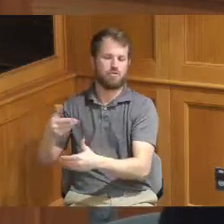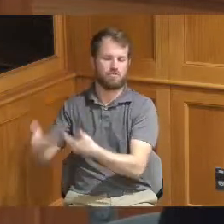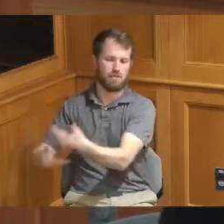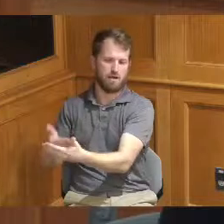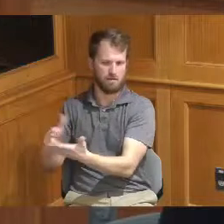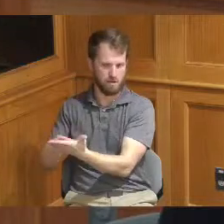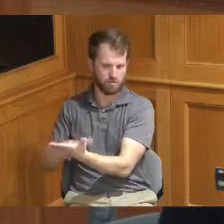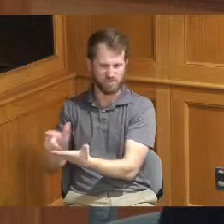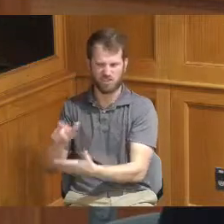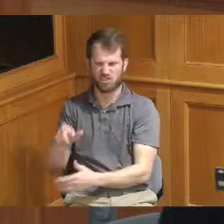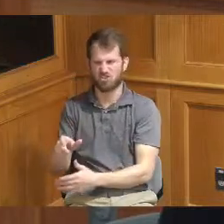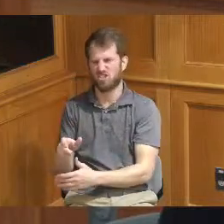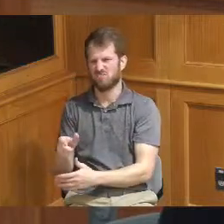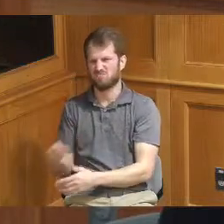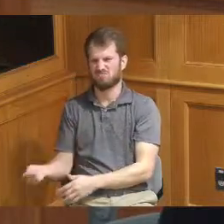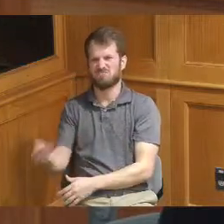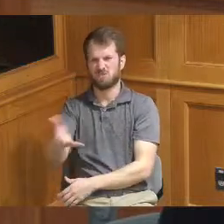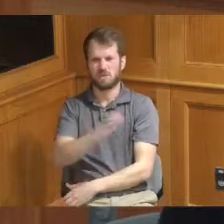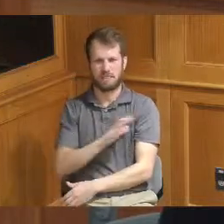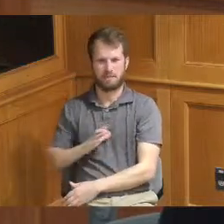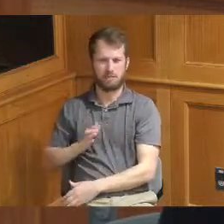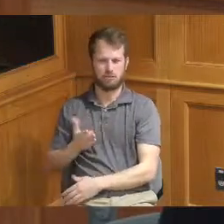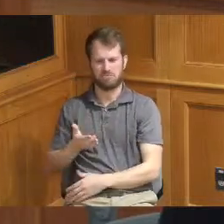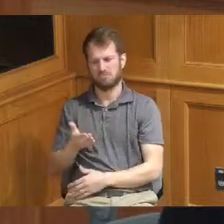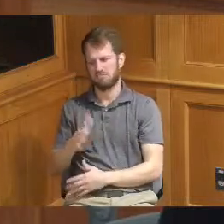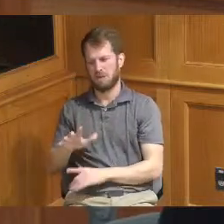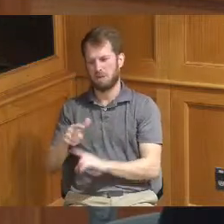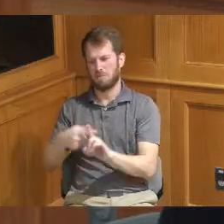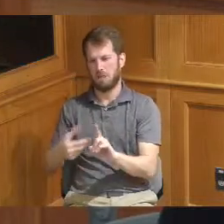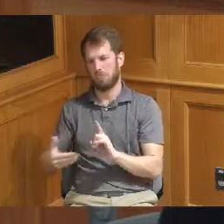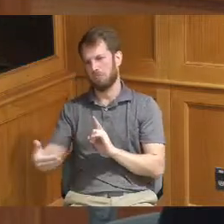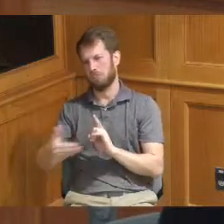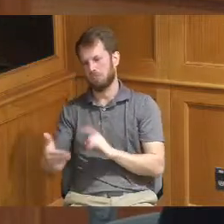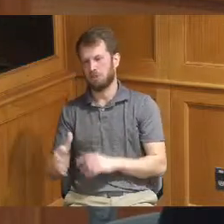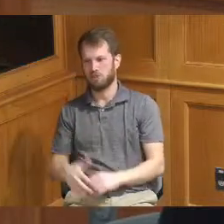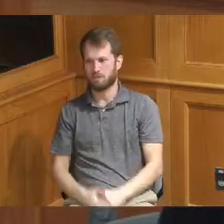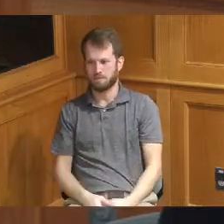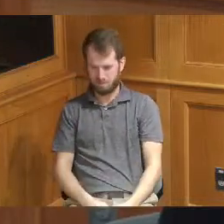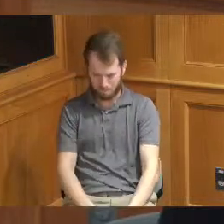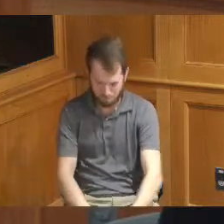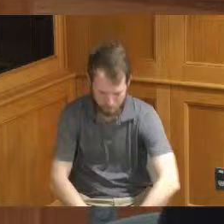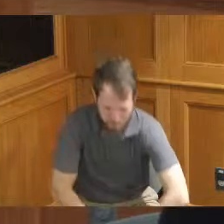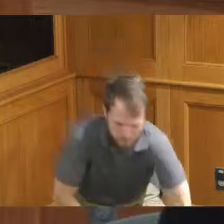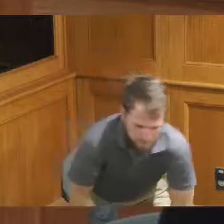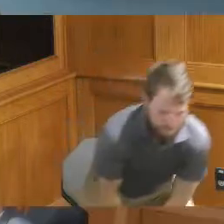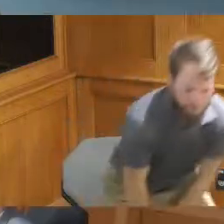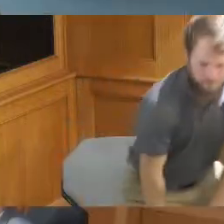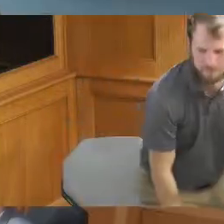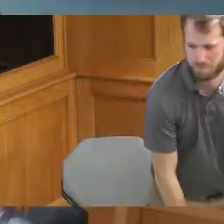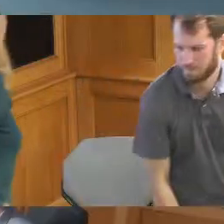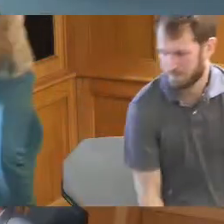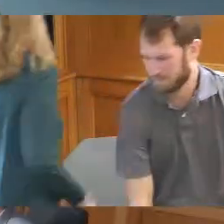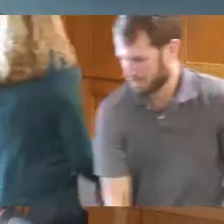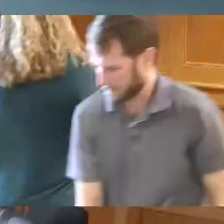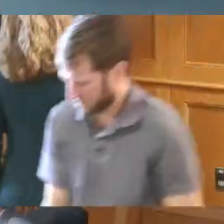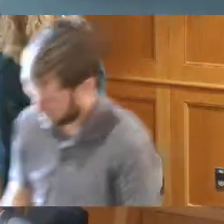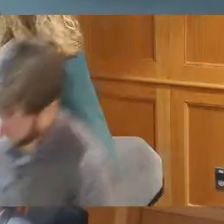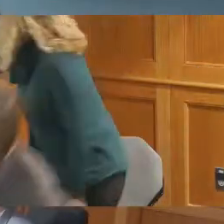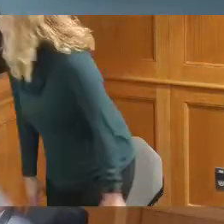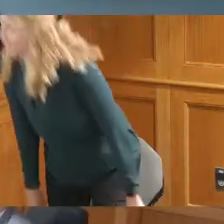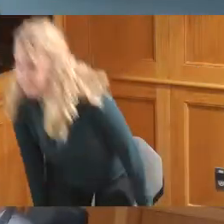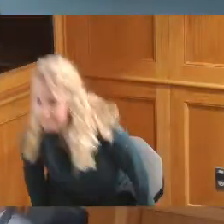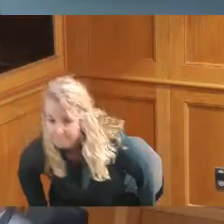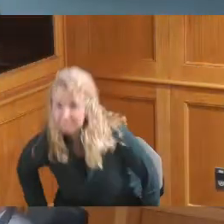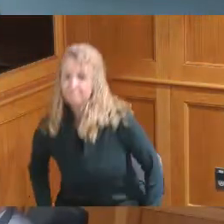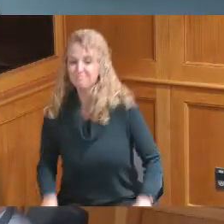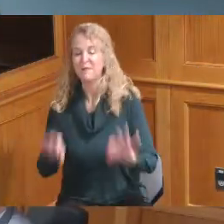commission in the next month or so. Okay. Any questions related to those? No, just you go on through them and we'll open.